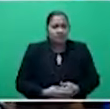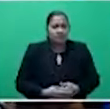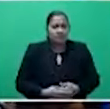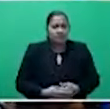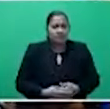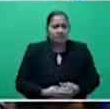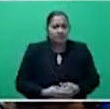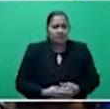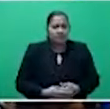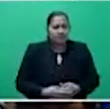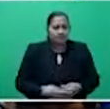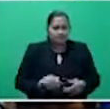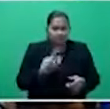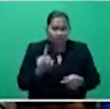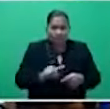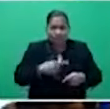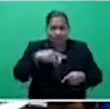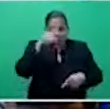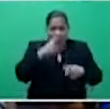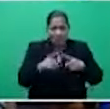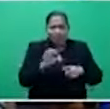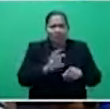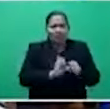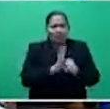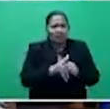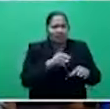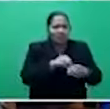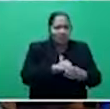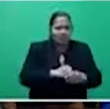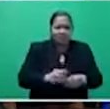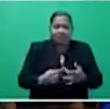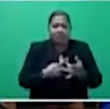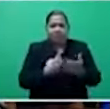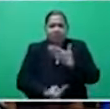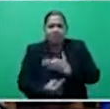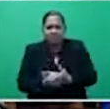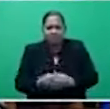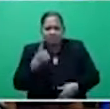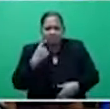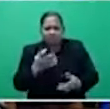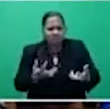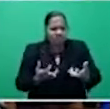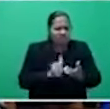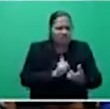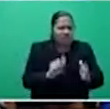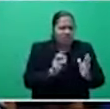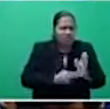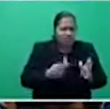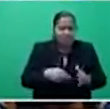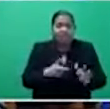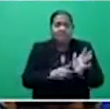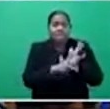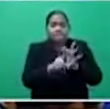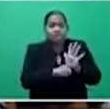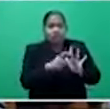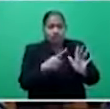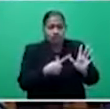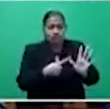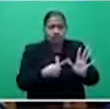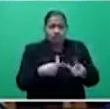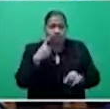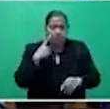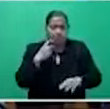not COVID-related. Another biased analysis to suit the narrative, Mr. Speaker, sir. The Viria Water Project, or some people call it commonly the Rewa Water